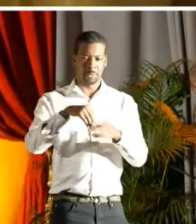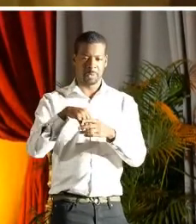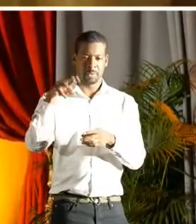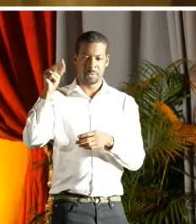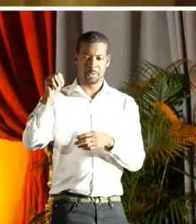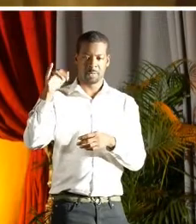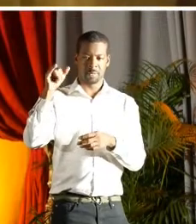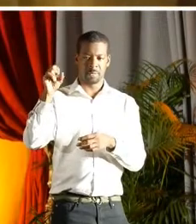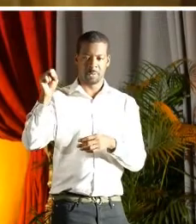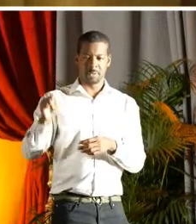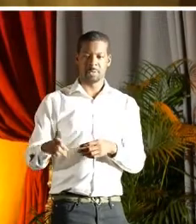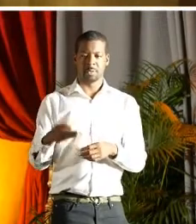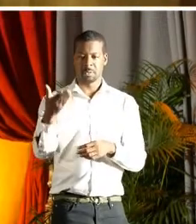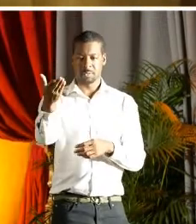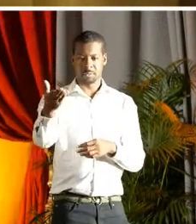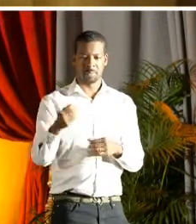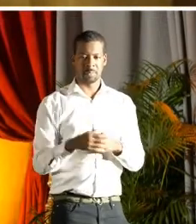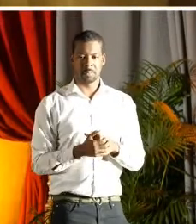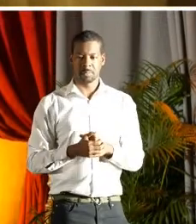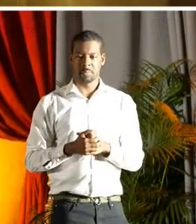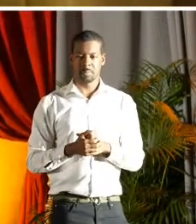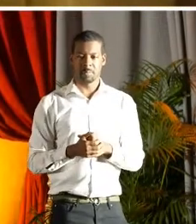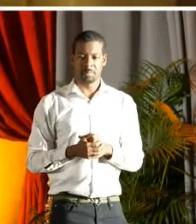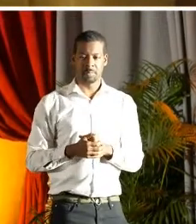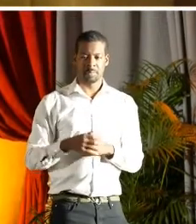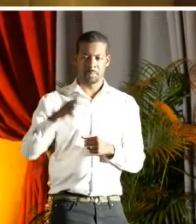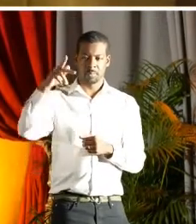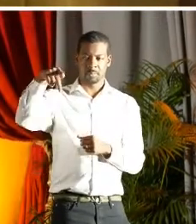Peter Edelman, who brings regards